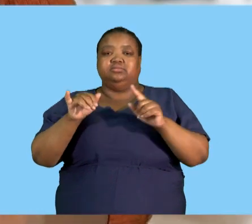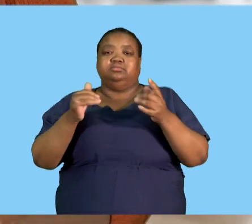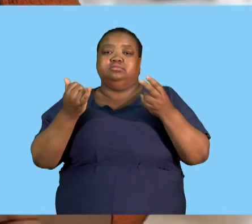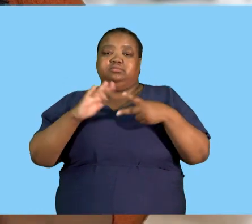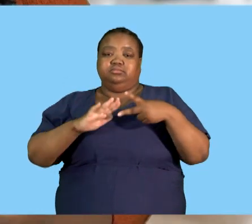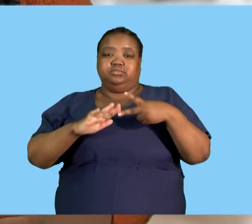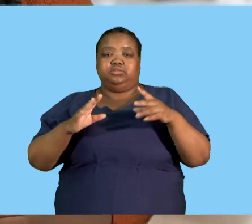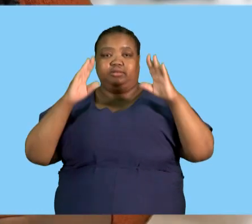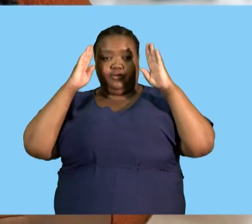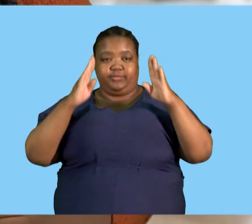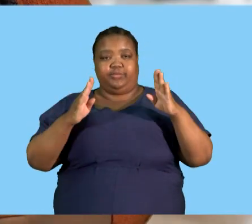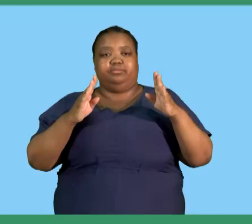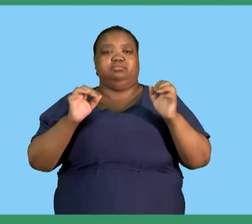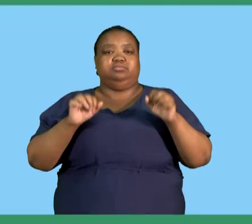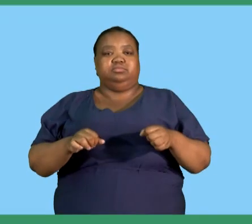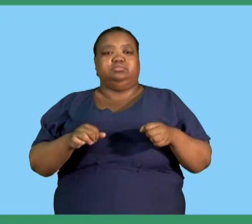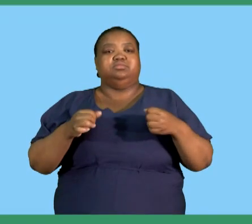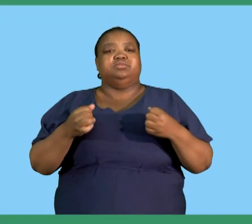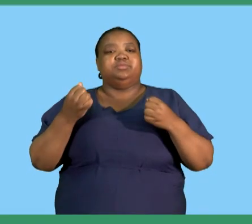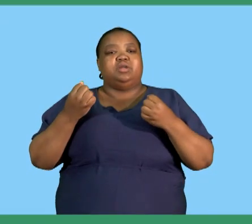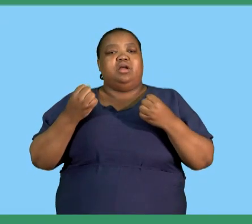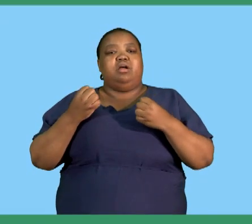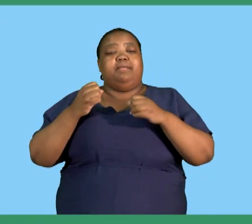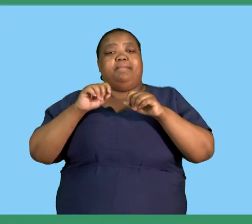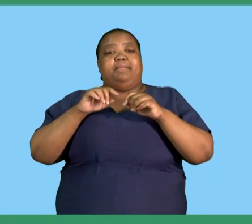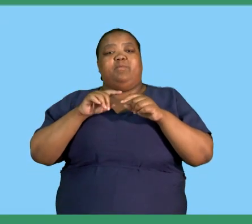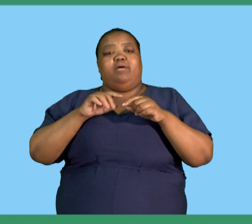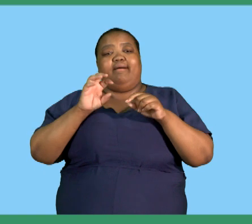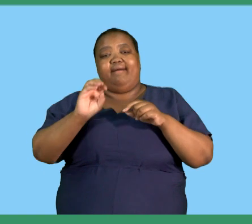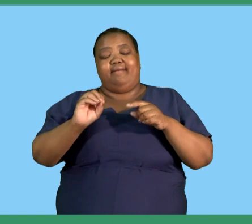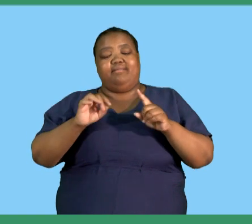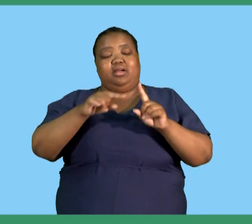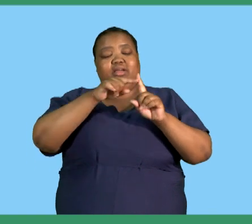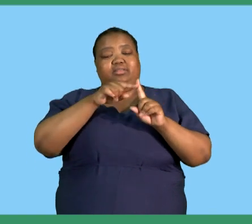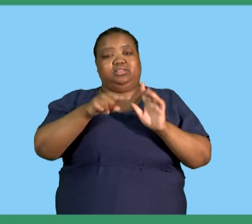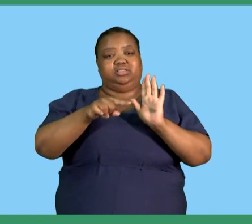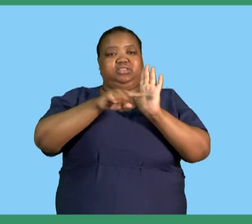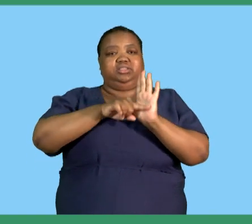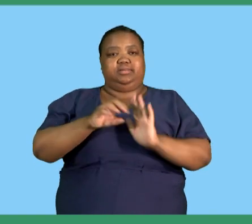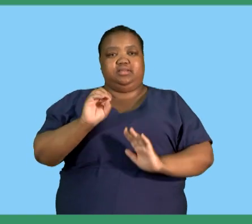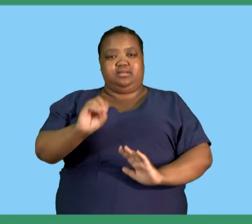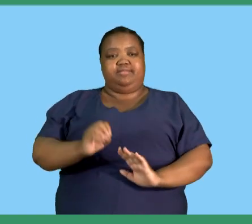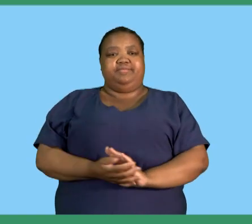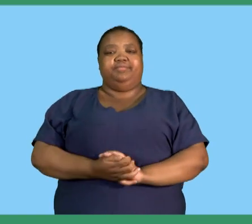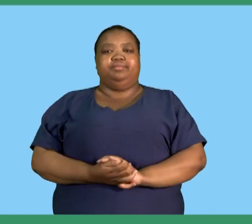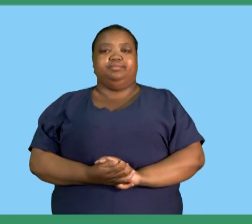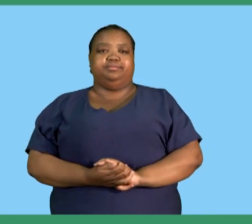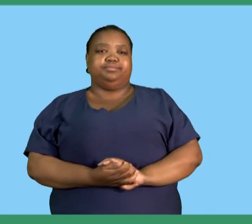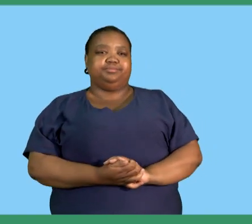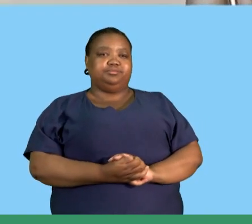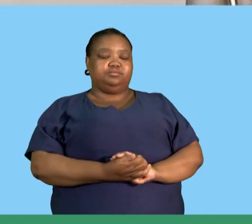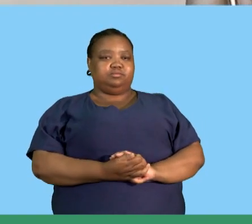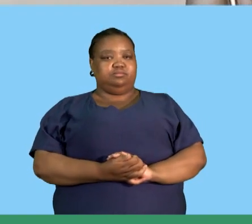every technique, we've got the applications, we've got the impacts, which is your advantages and your disadvantages.